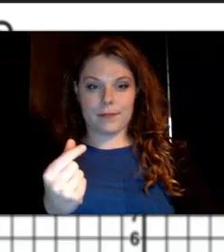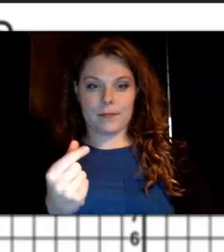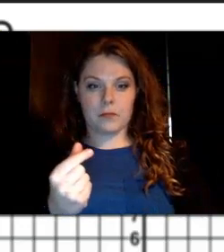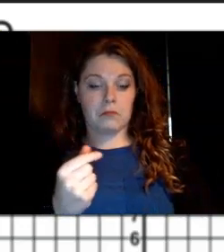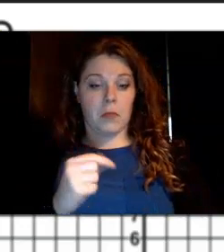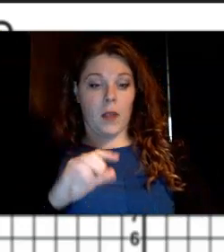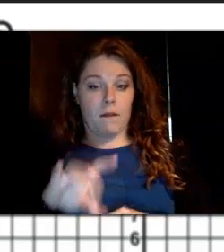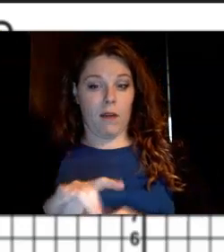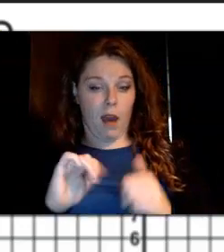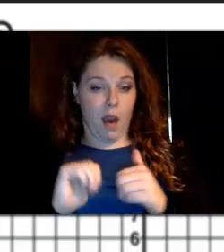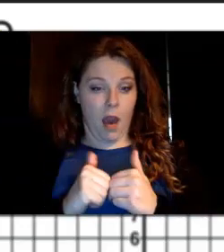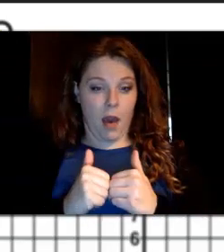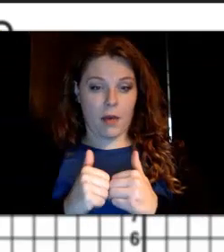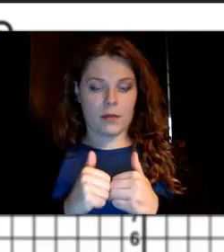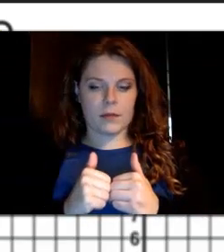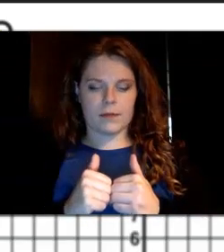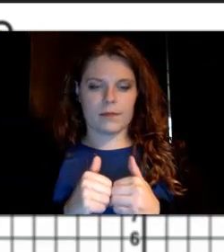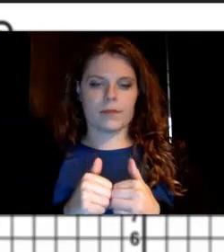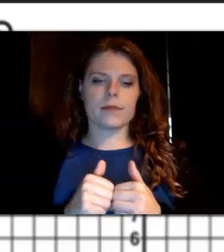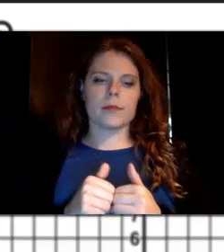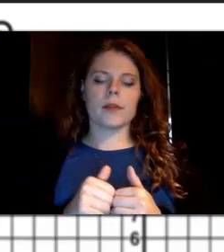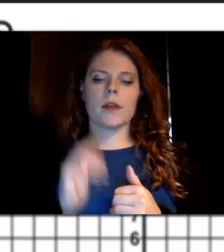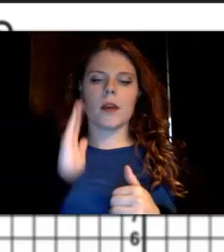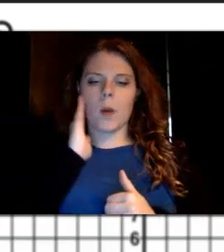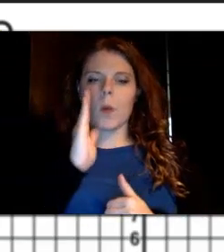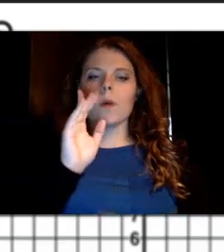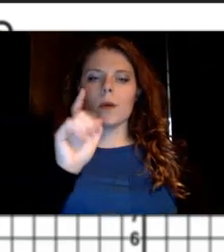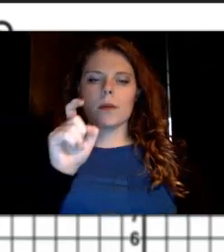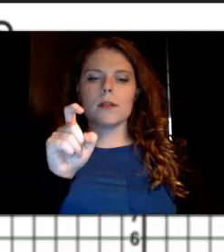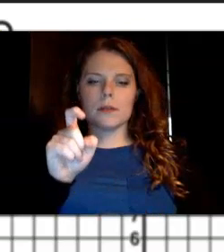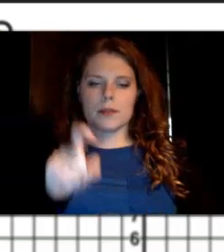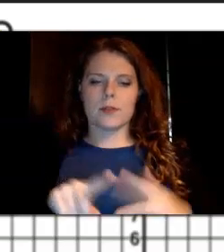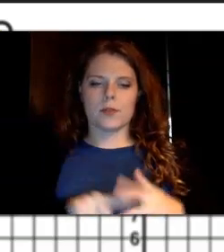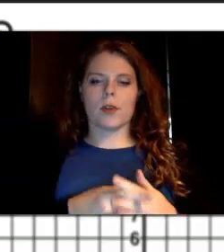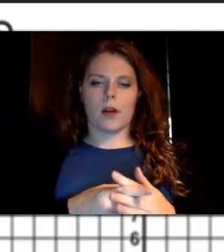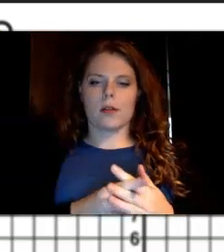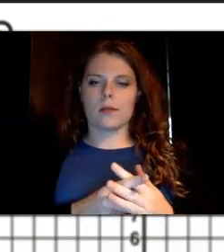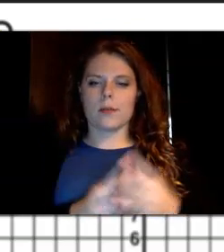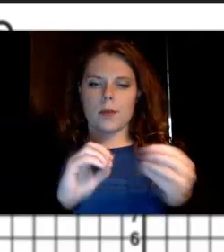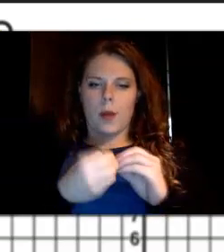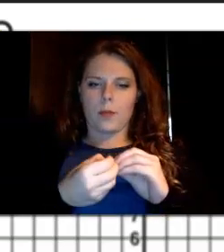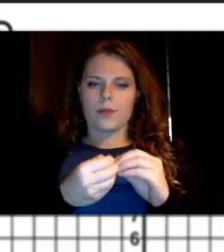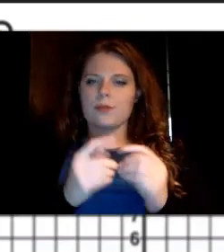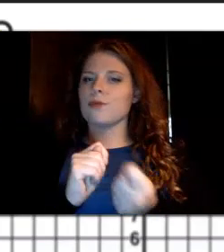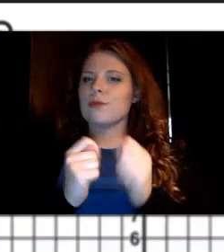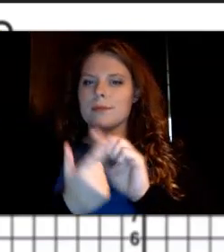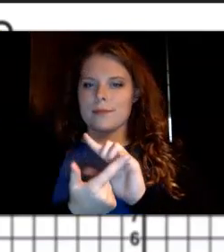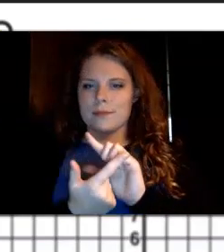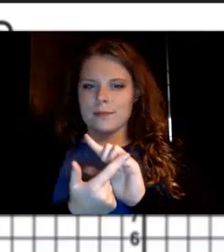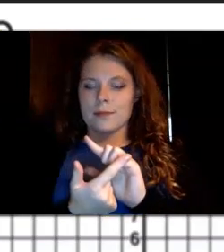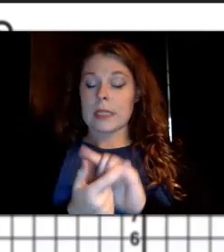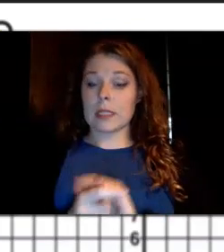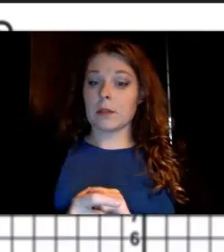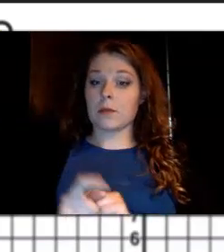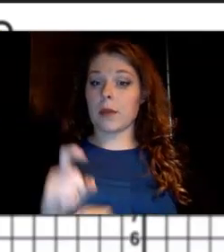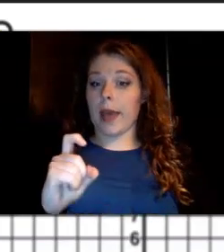find the coordinates of E prime, F prime, and G prime, we'll start by applying the values of the translation. The x